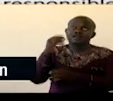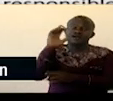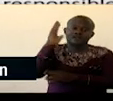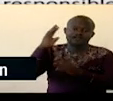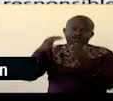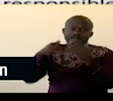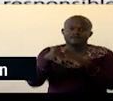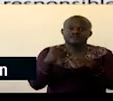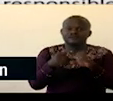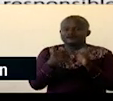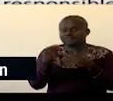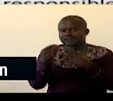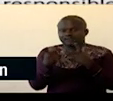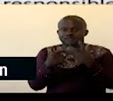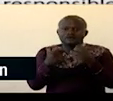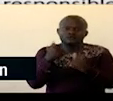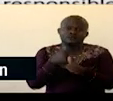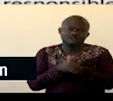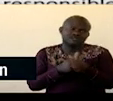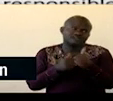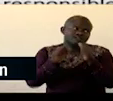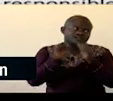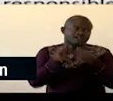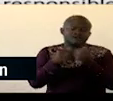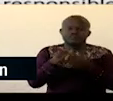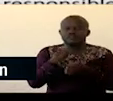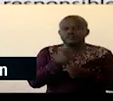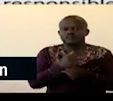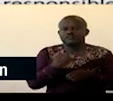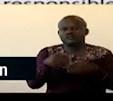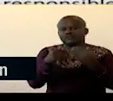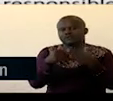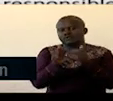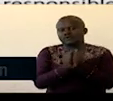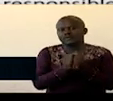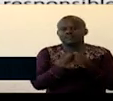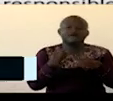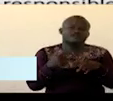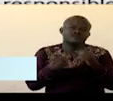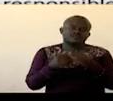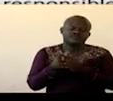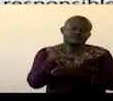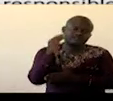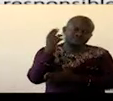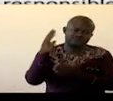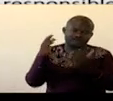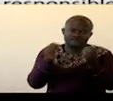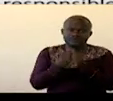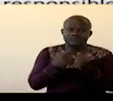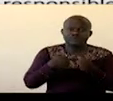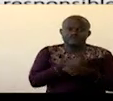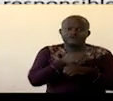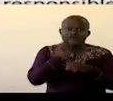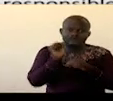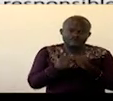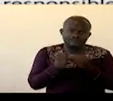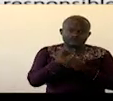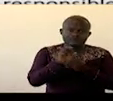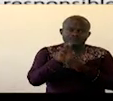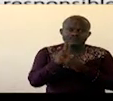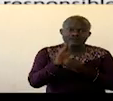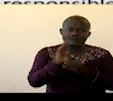largest substance which can be produced by different plants. We can use rubber